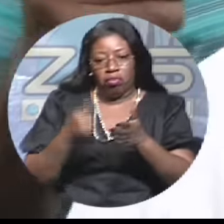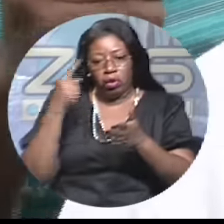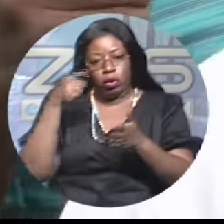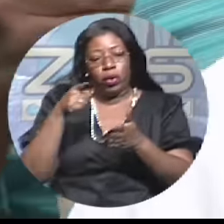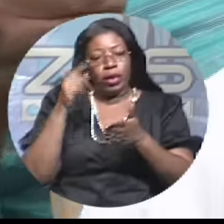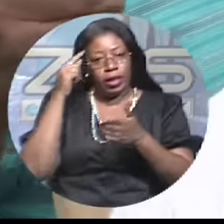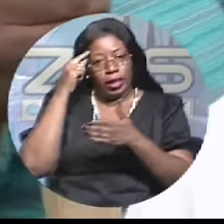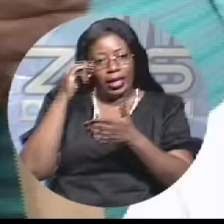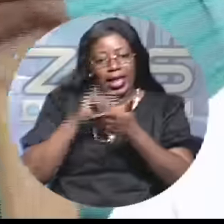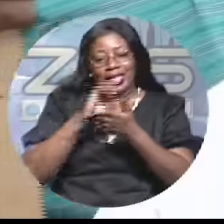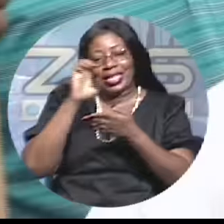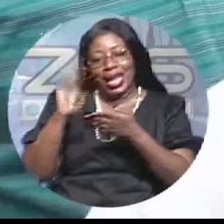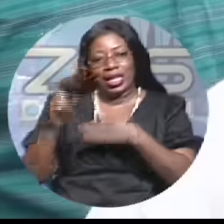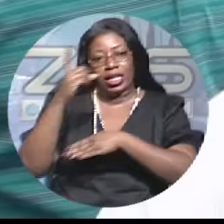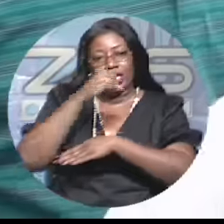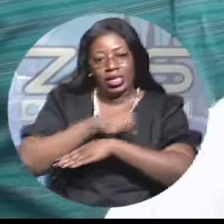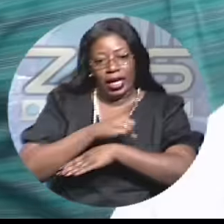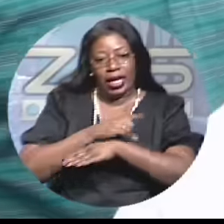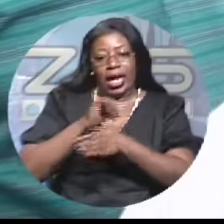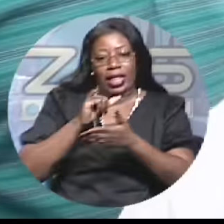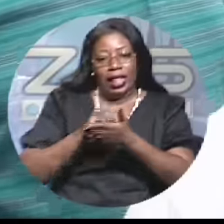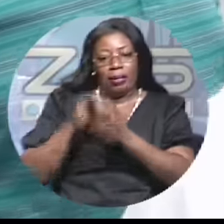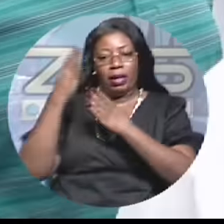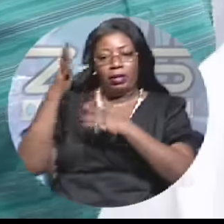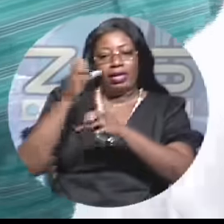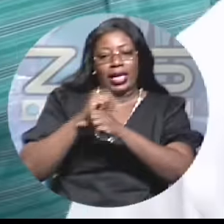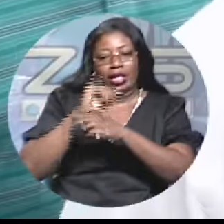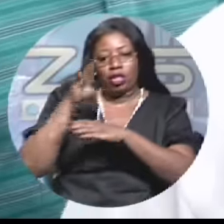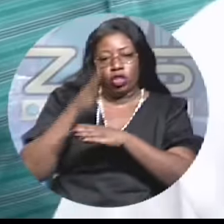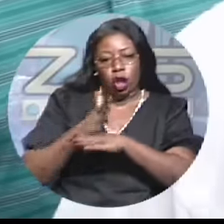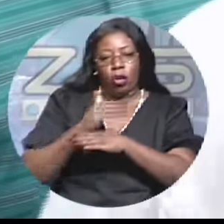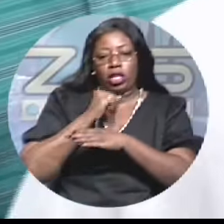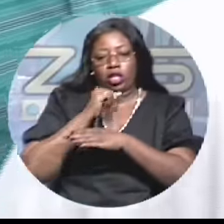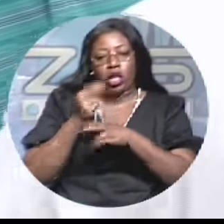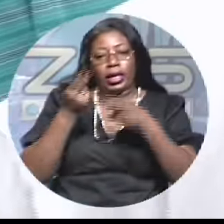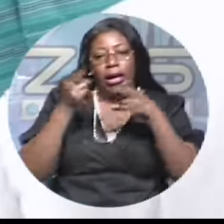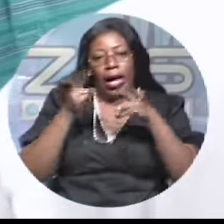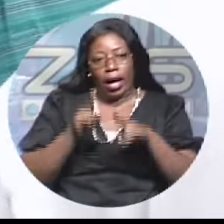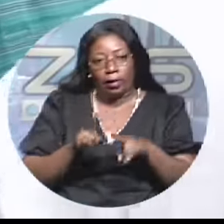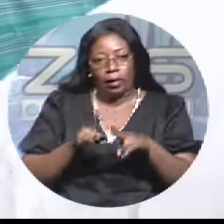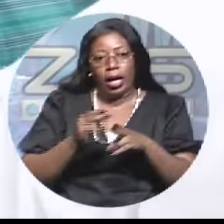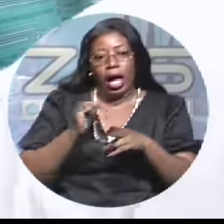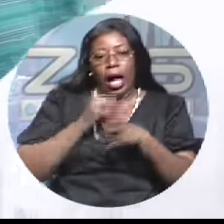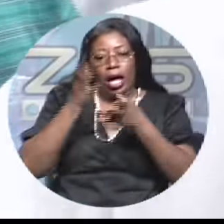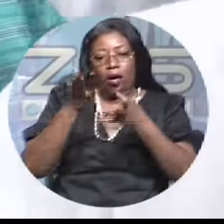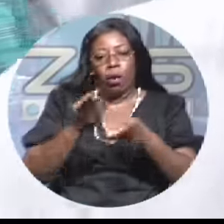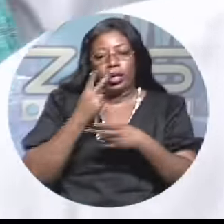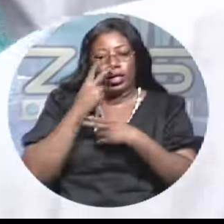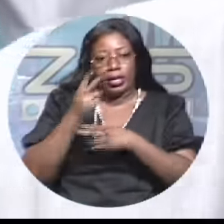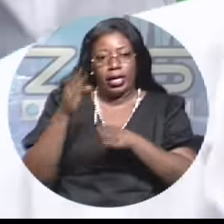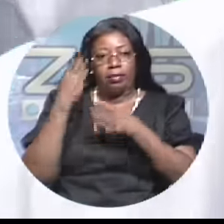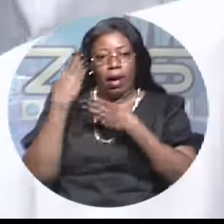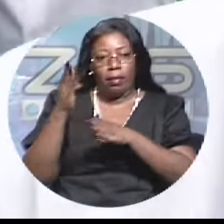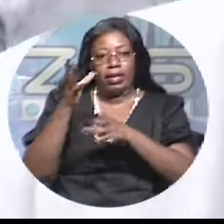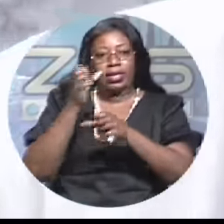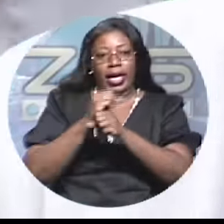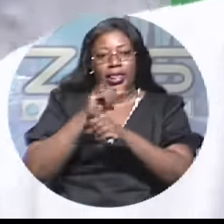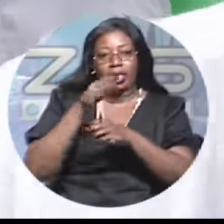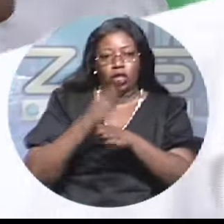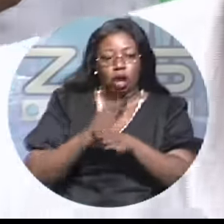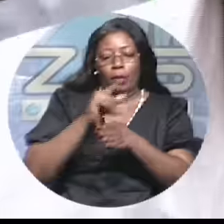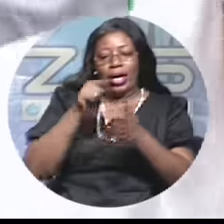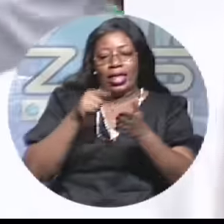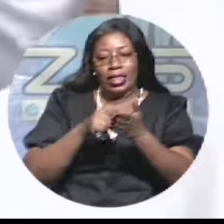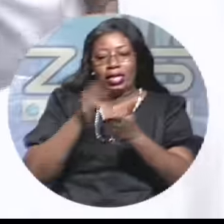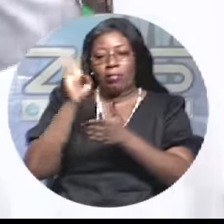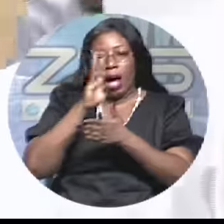that at the end of the day, Bahamians will get their jobs. Well, it ain't gonna happen. I wanna see Bahamians get their jobs. But this Bahamar problem is a